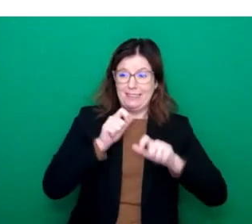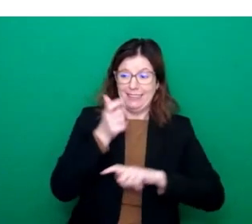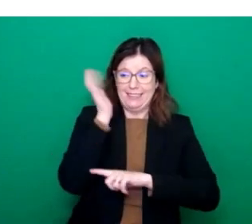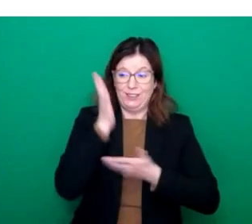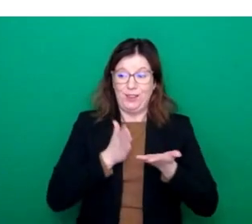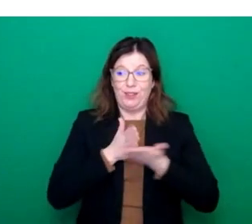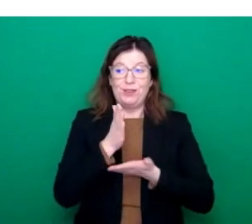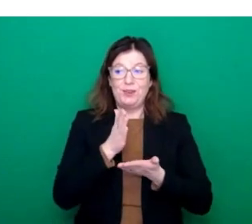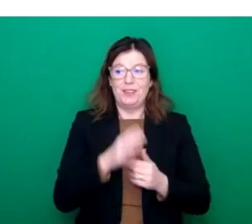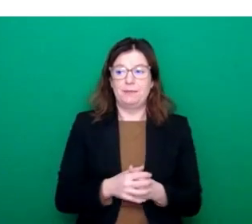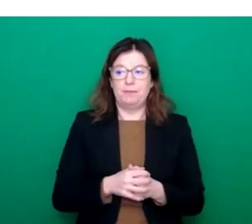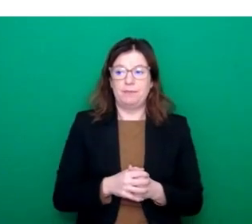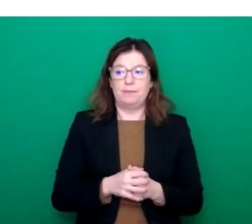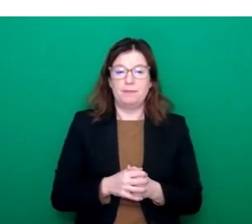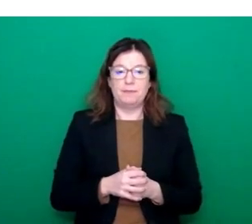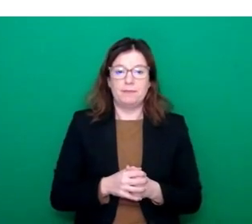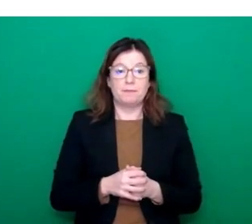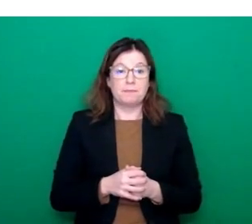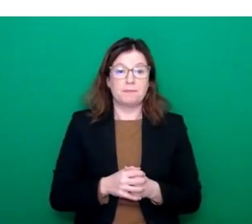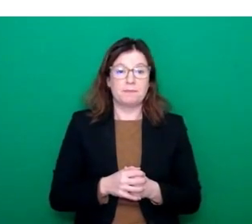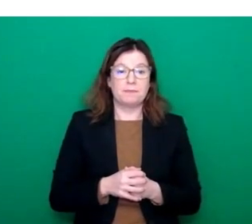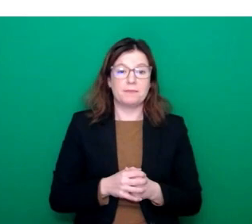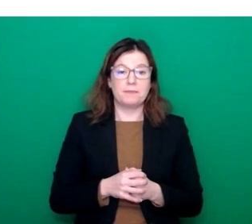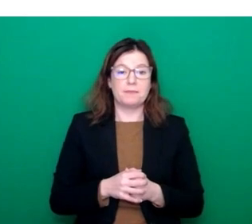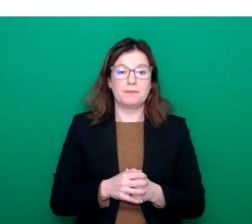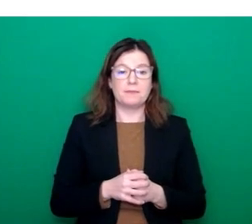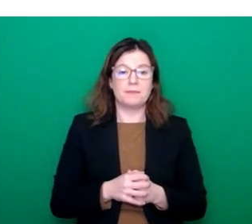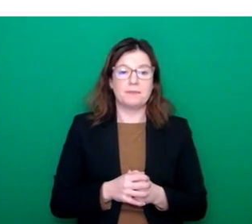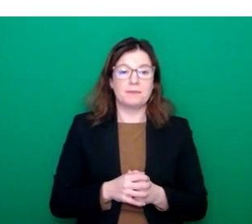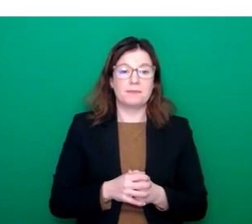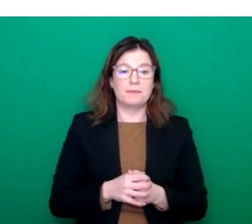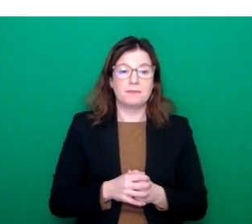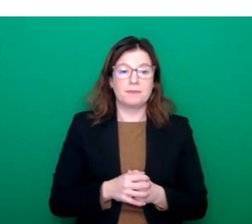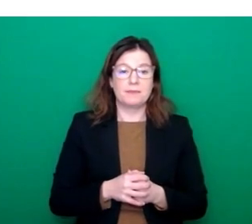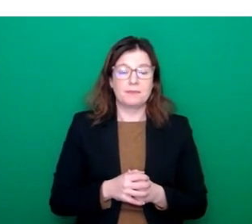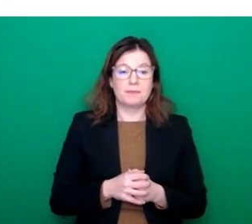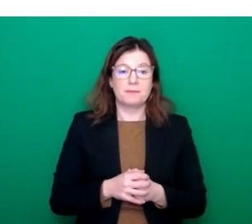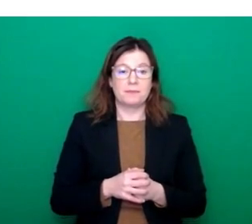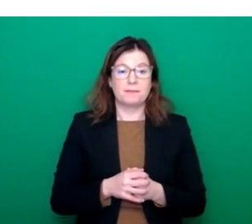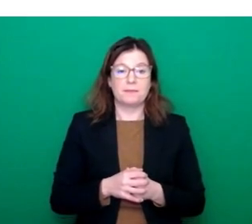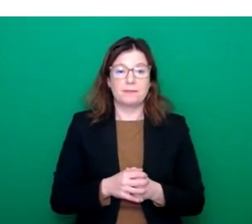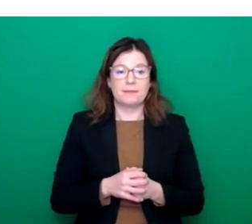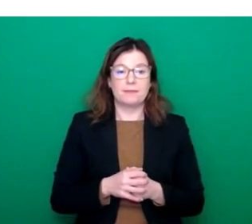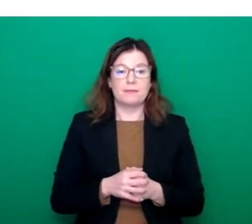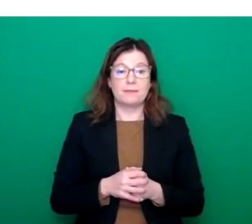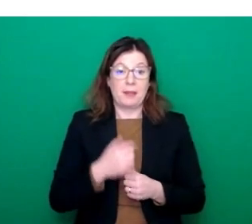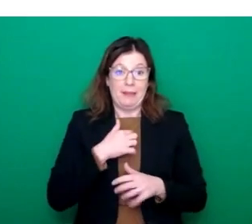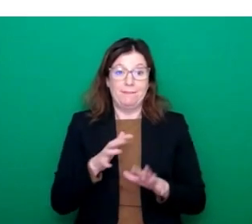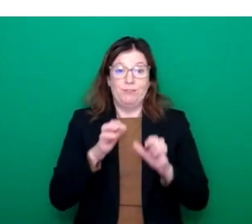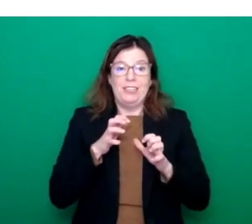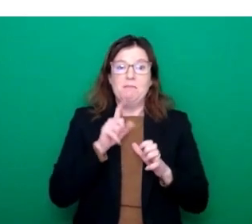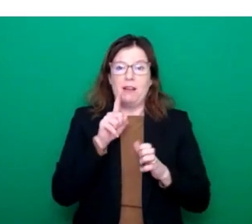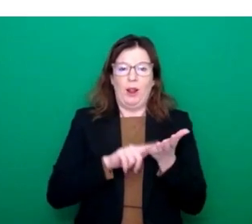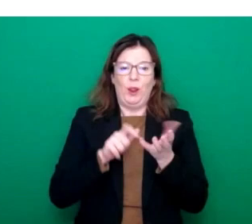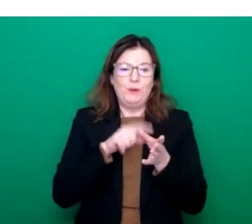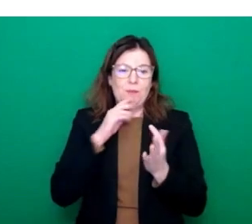end. But if I do freeze, I'll imagine Lucie might come back in. Okay, so I'm just going to talk a little bit about